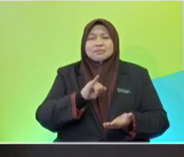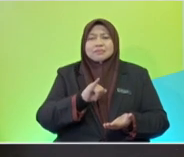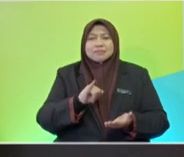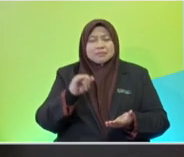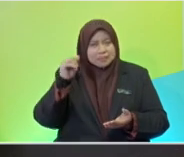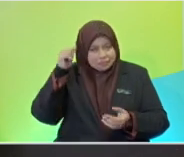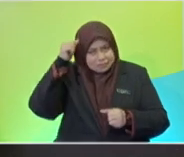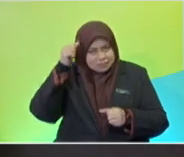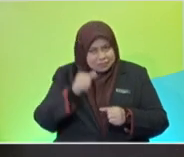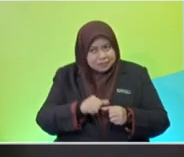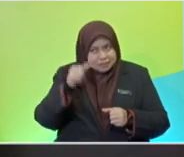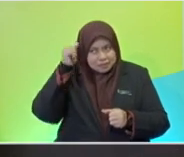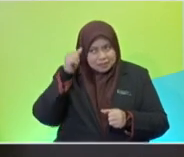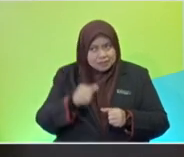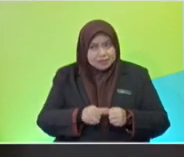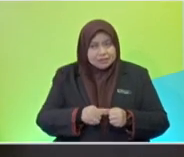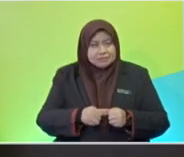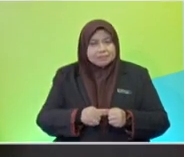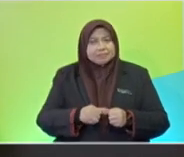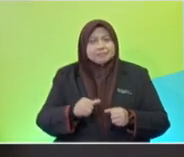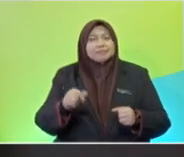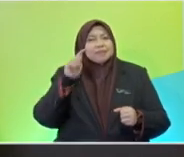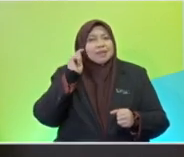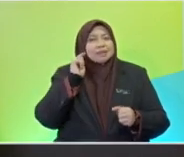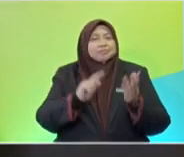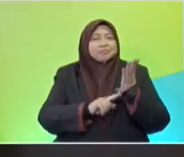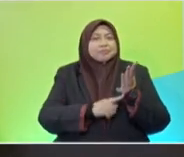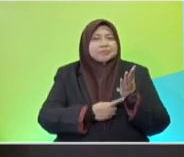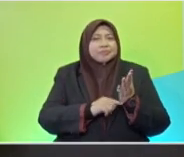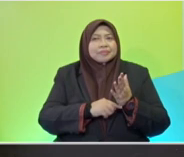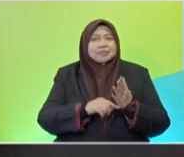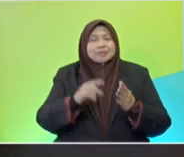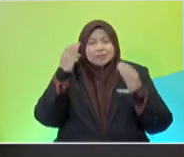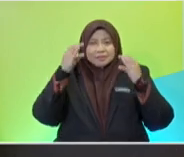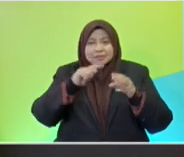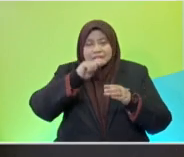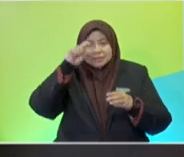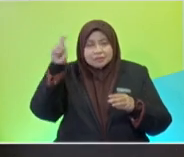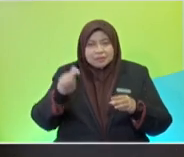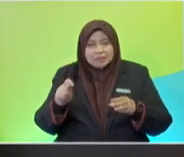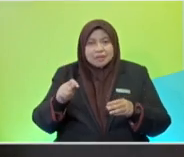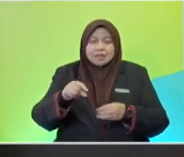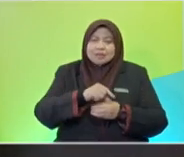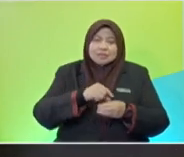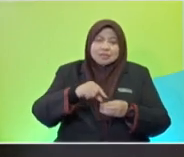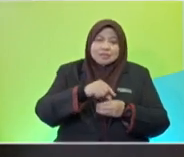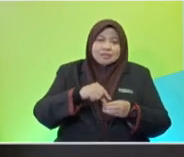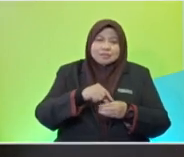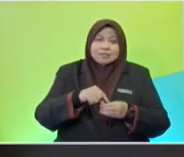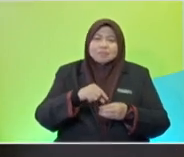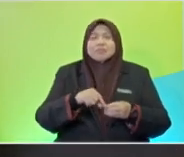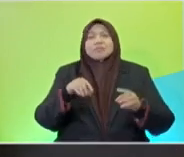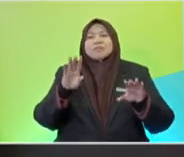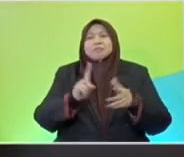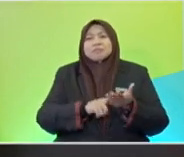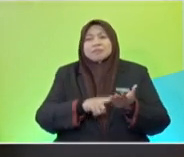into a cave, what shall we use to see inside the cave? And also, Sean has answered the question about the clarity of shadows. And also, he has